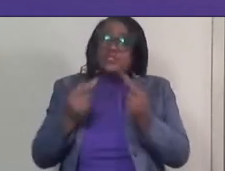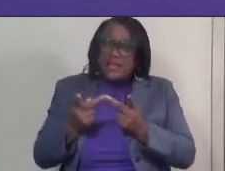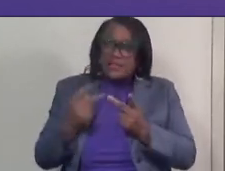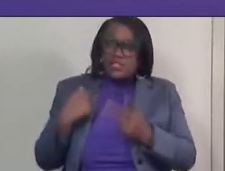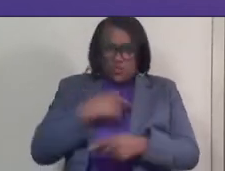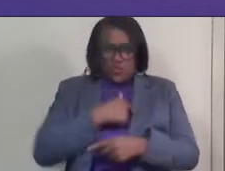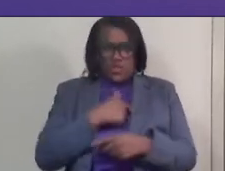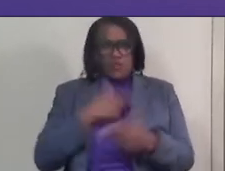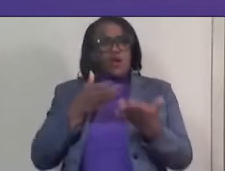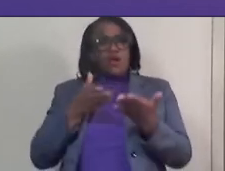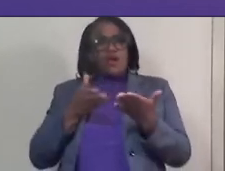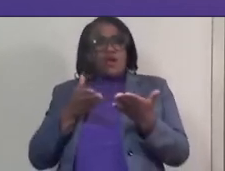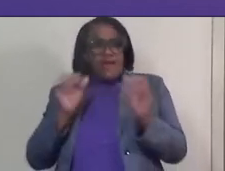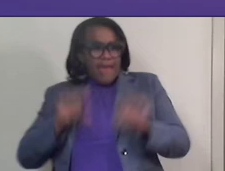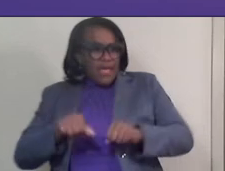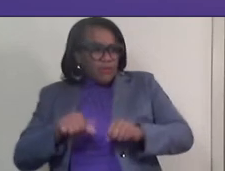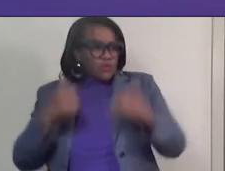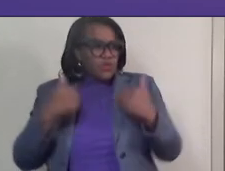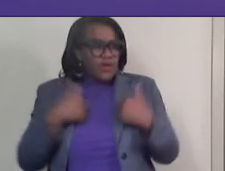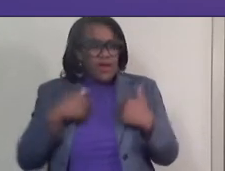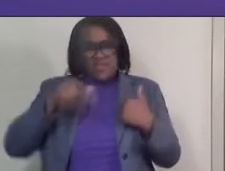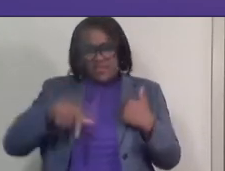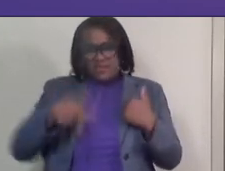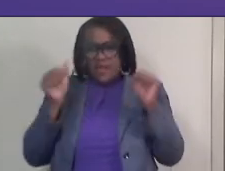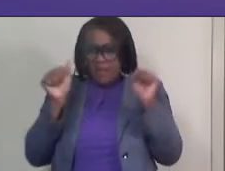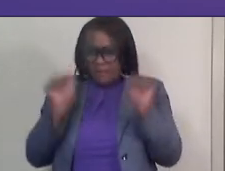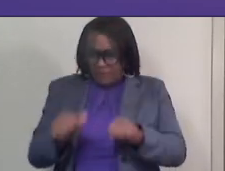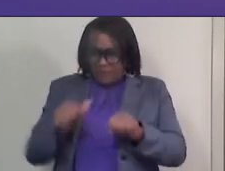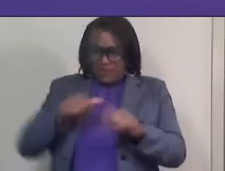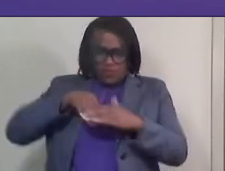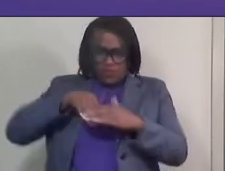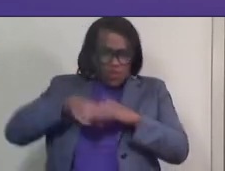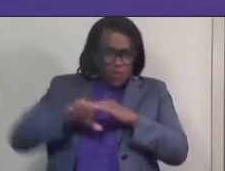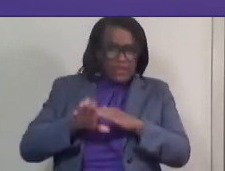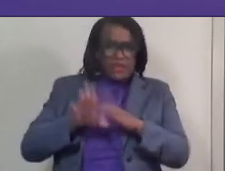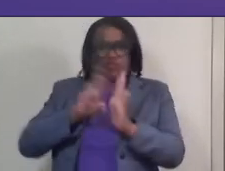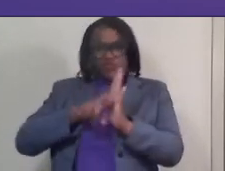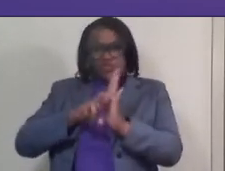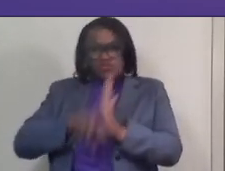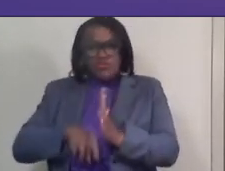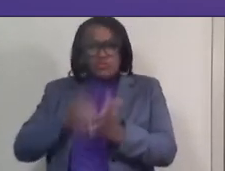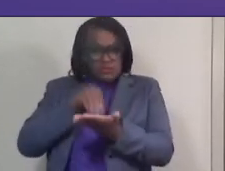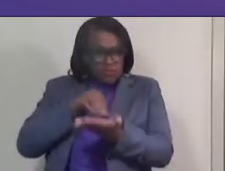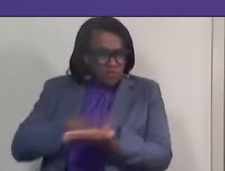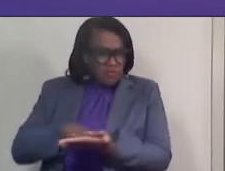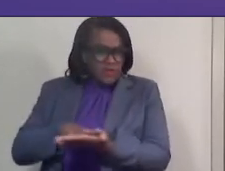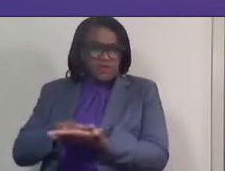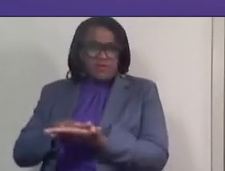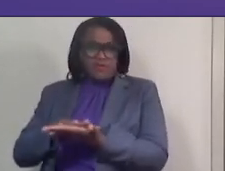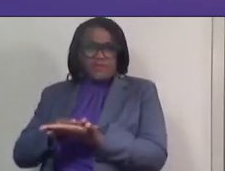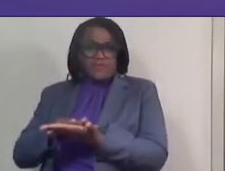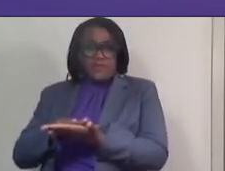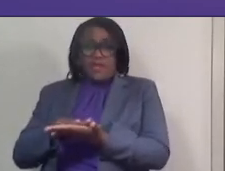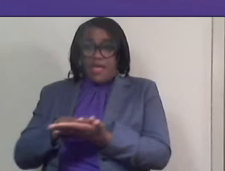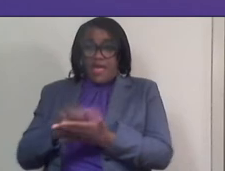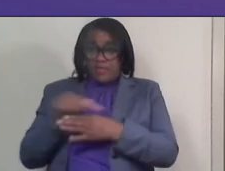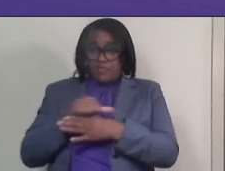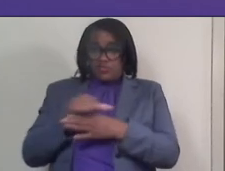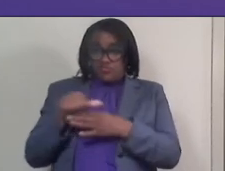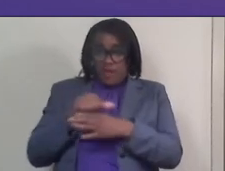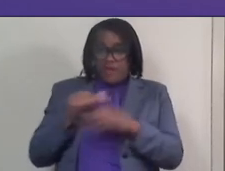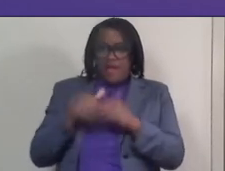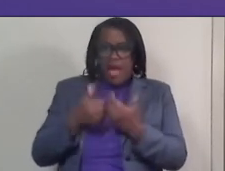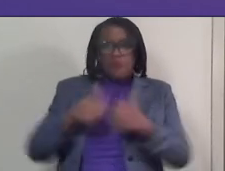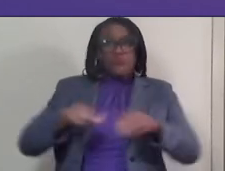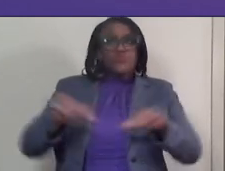able to have this effort of going in and researching and documenting and even being trained on how to do it,